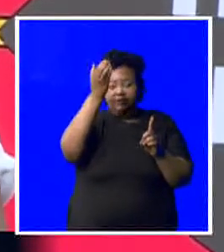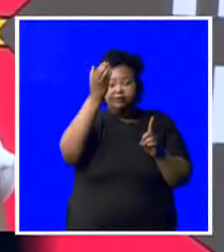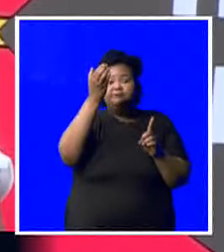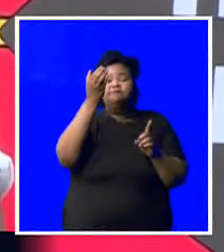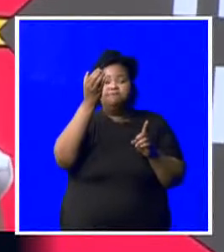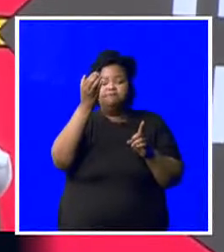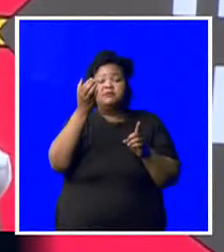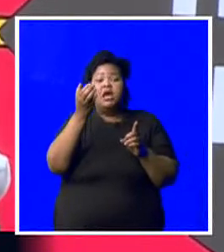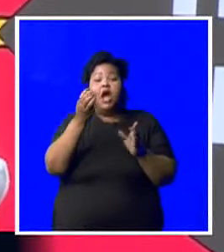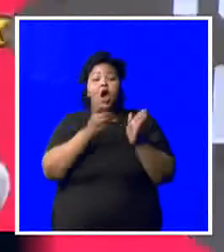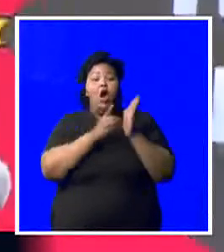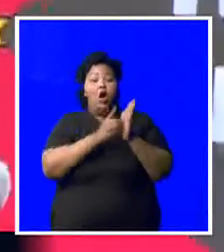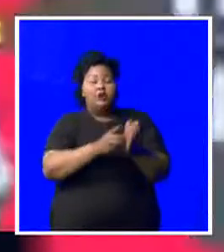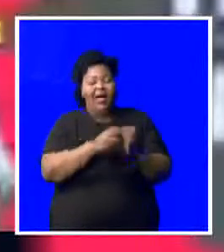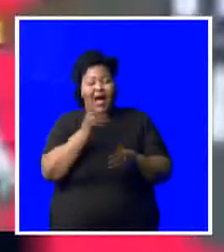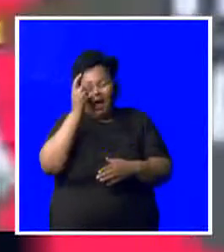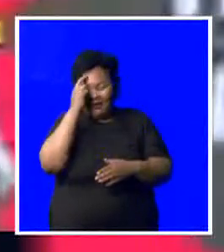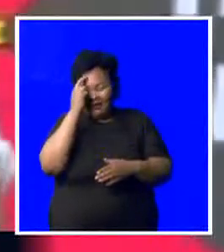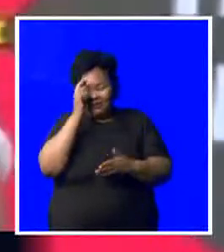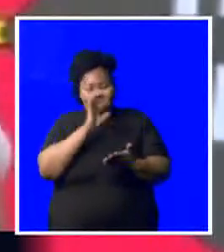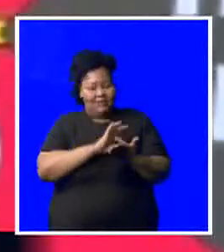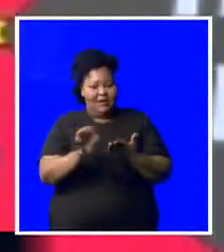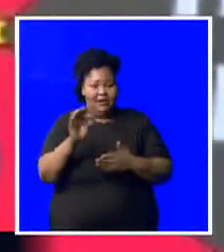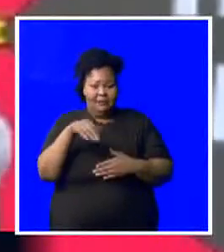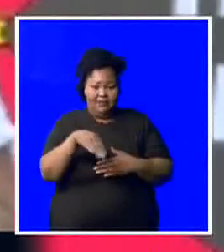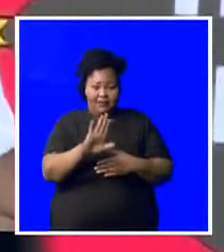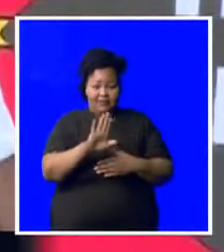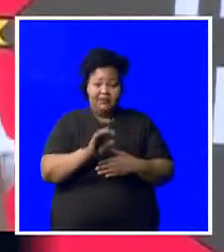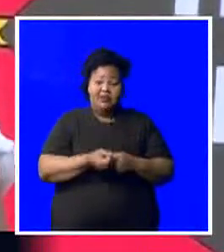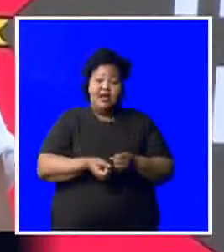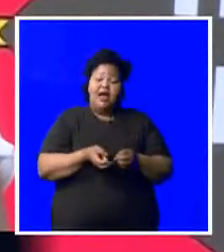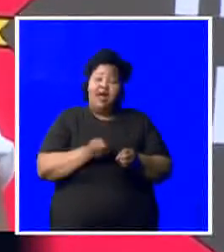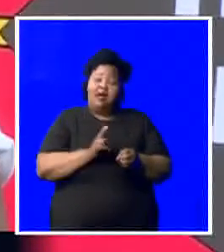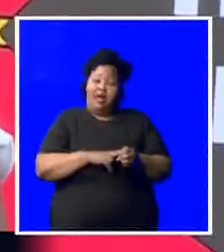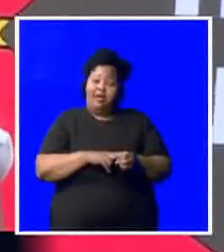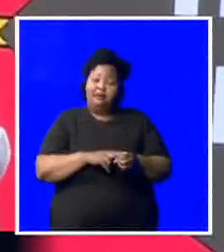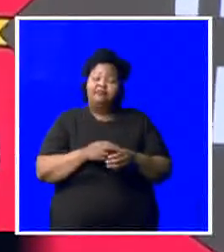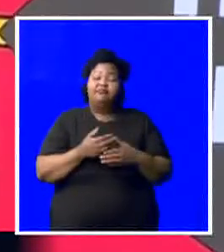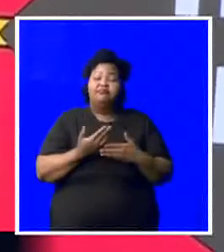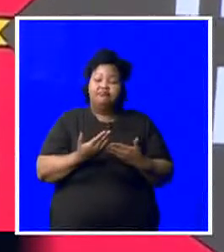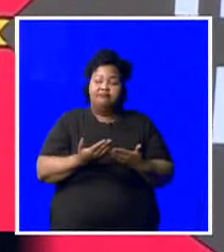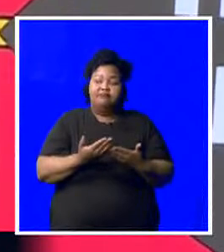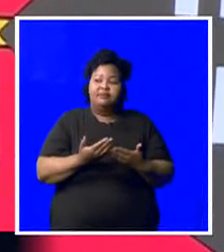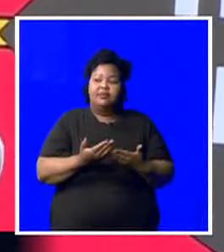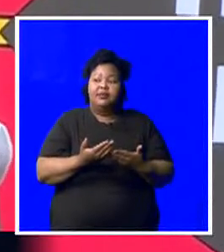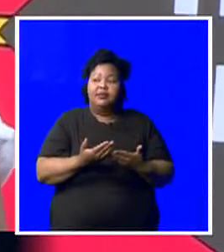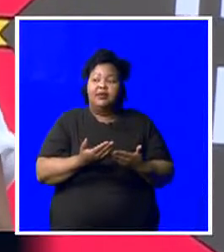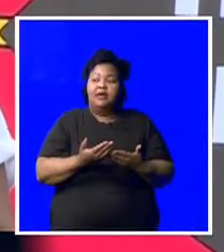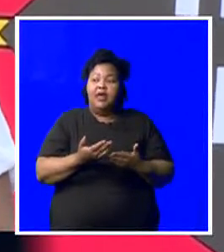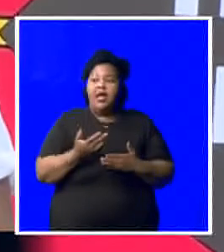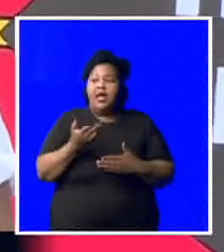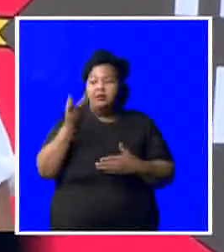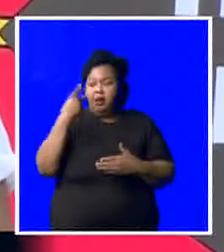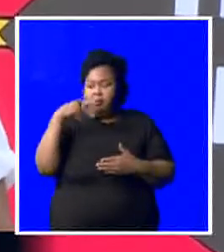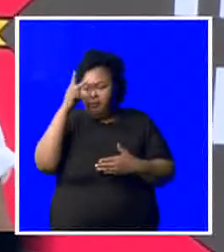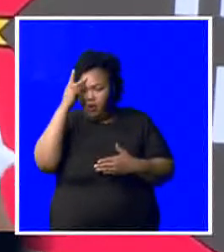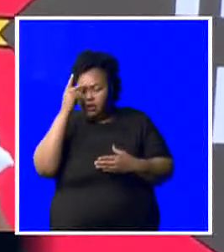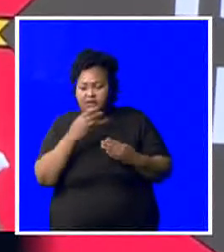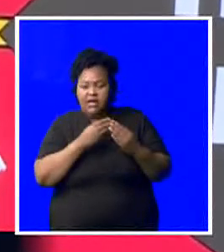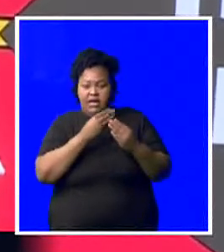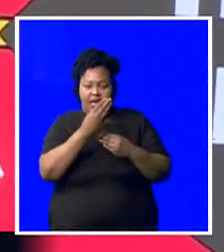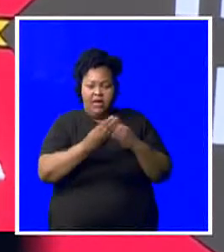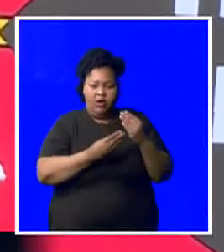nanali alibandla lelalikhona itolo lelcoordinator onke ema policies economy ema policies enhlala